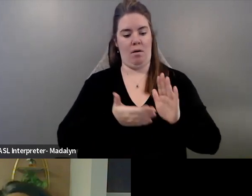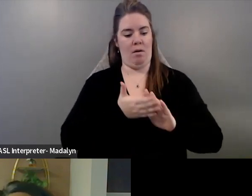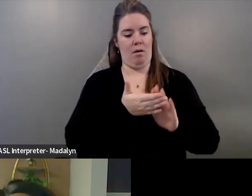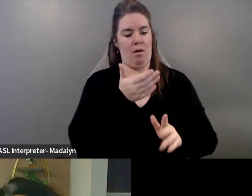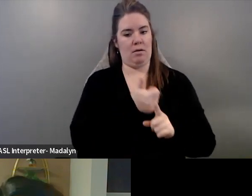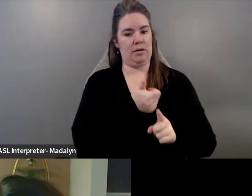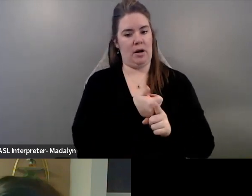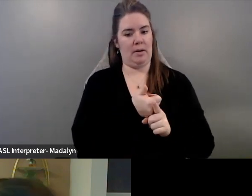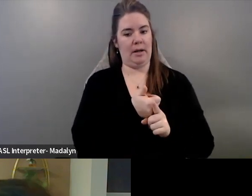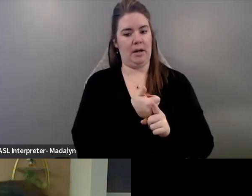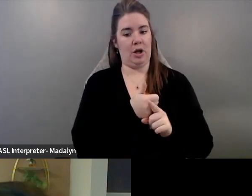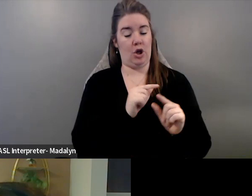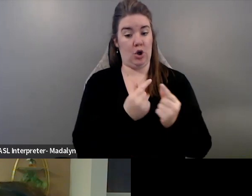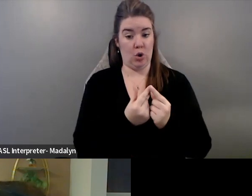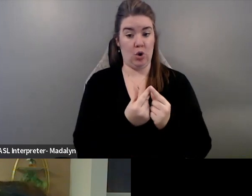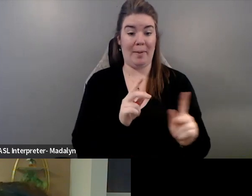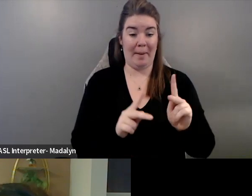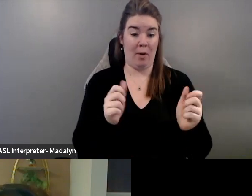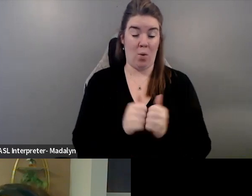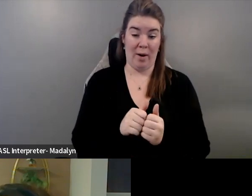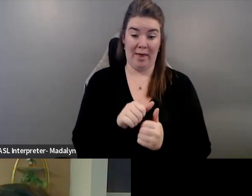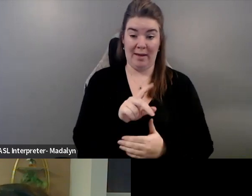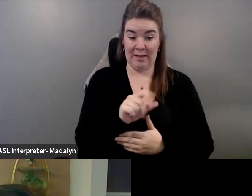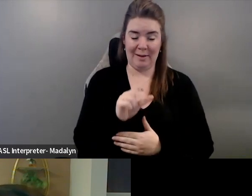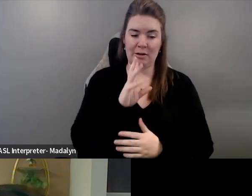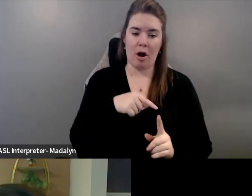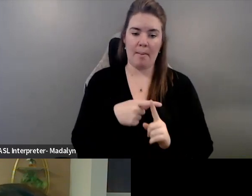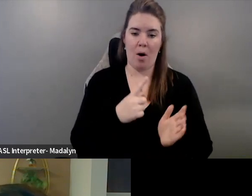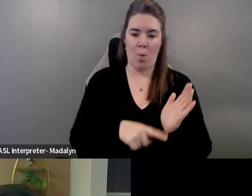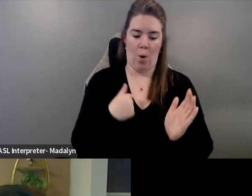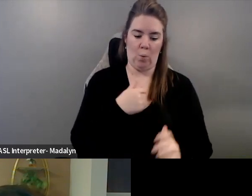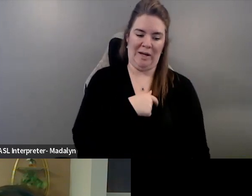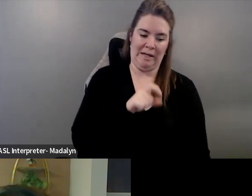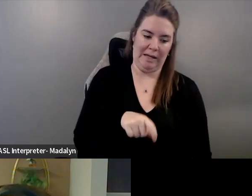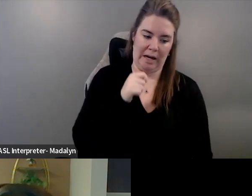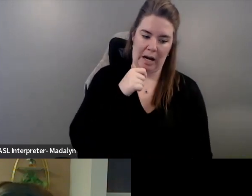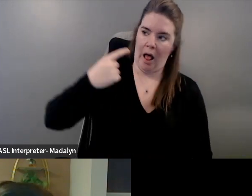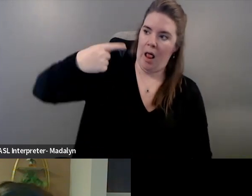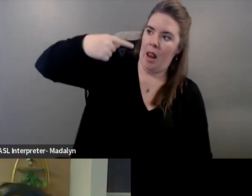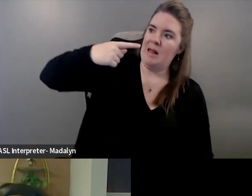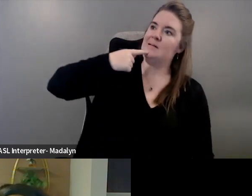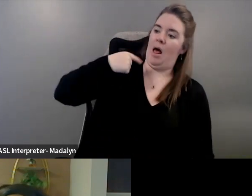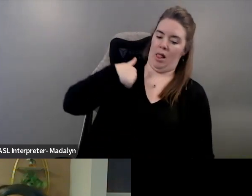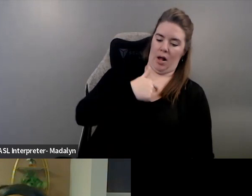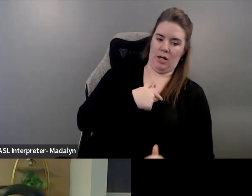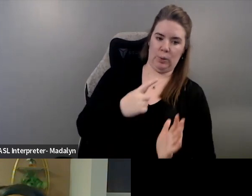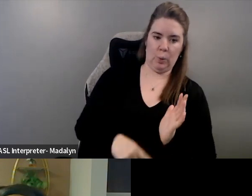with disabilities talking about what we need, not a bunch of people telling us what we need.